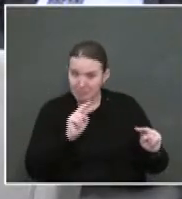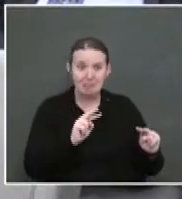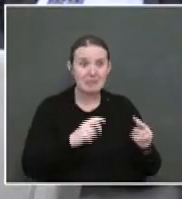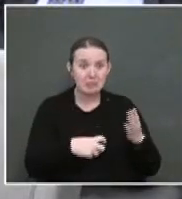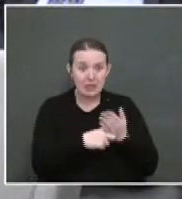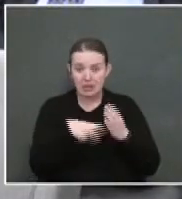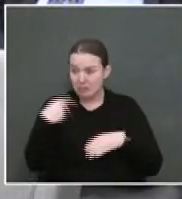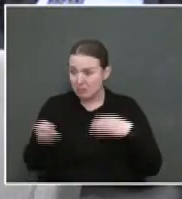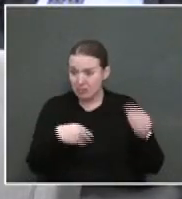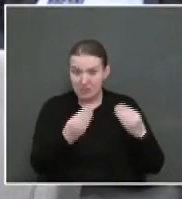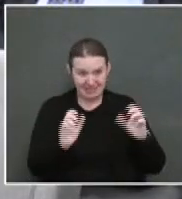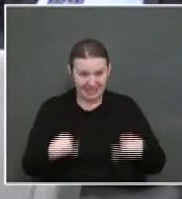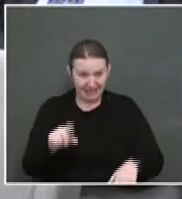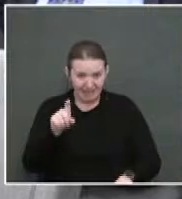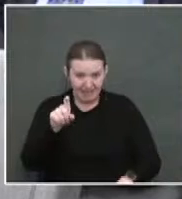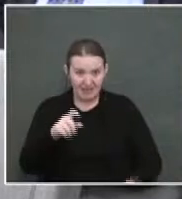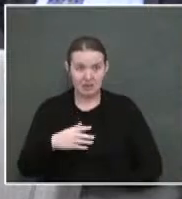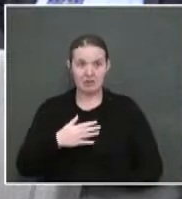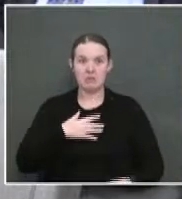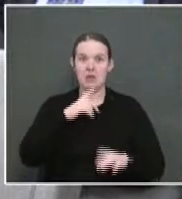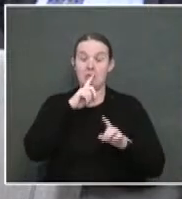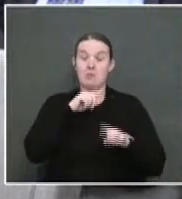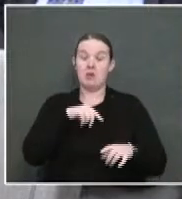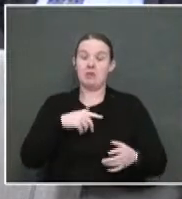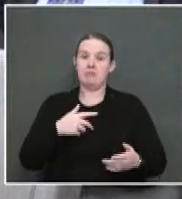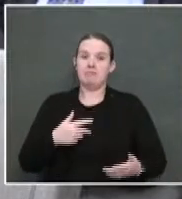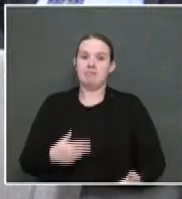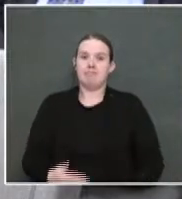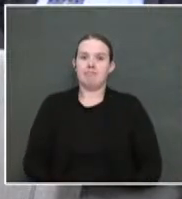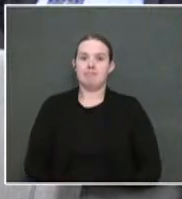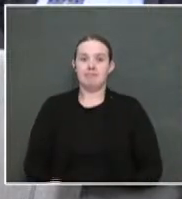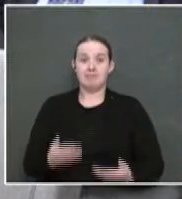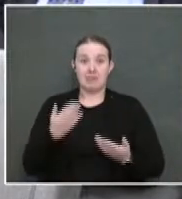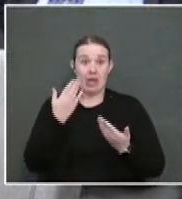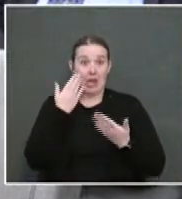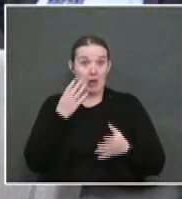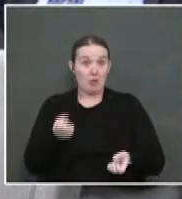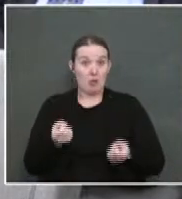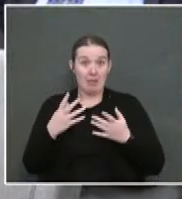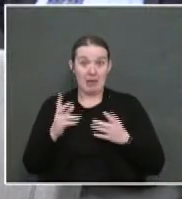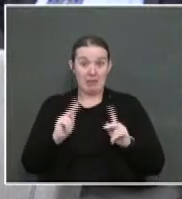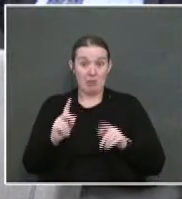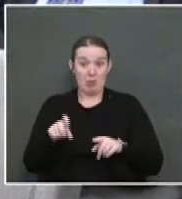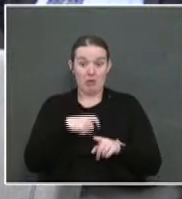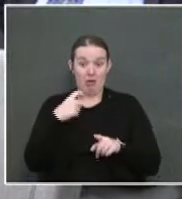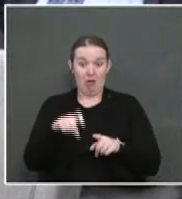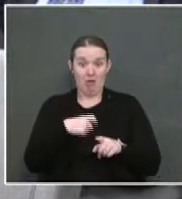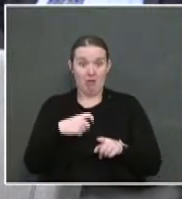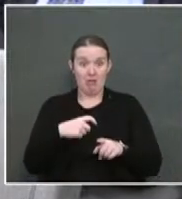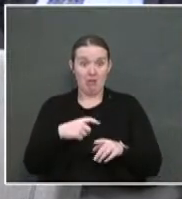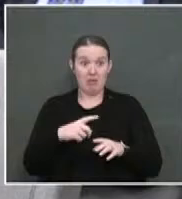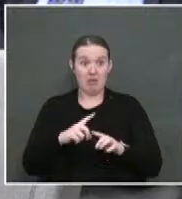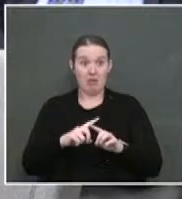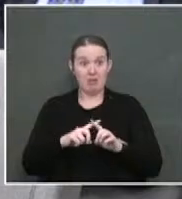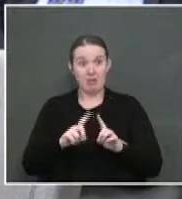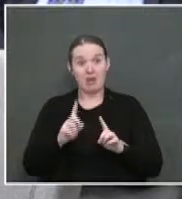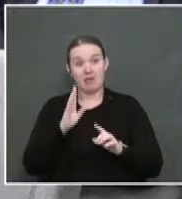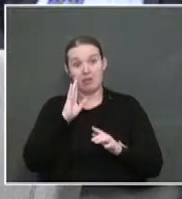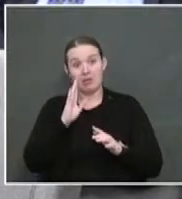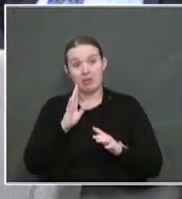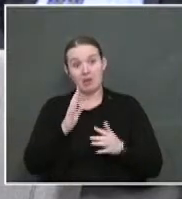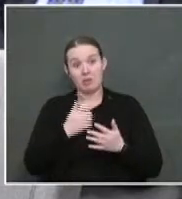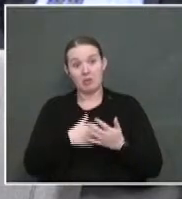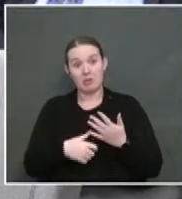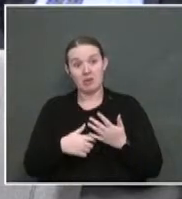my response is I don't know how many calls would come in, but they are a low priority call. Right. As